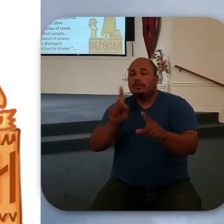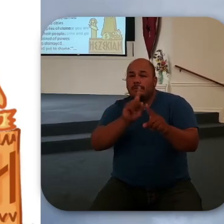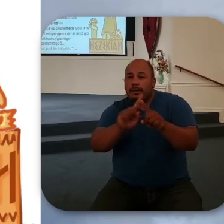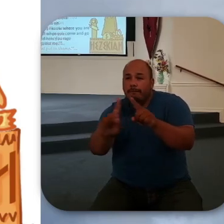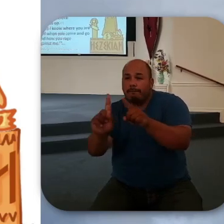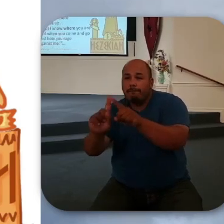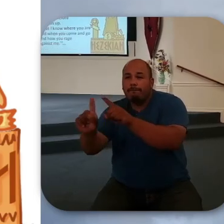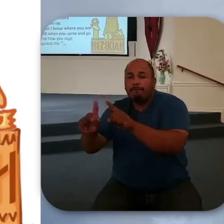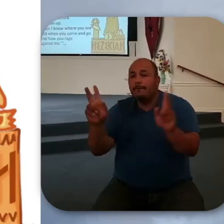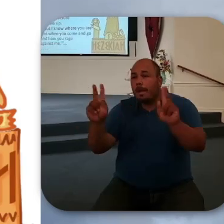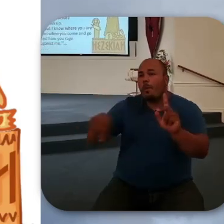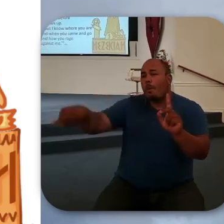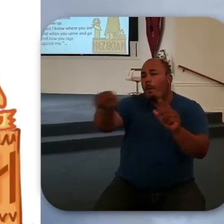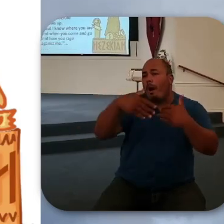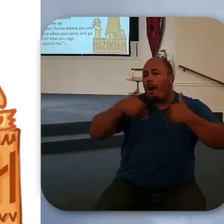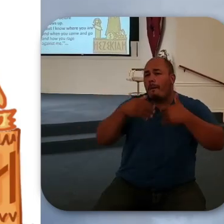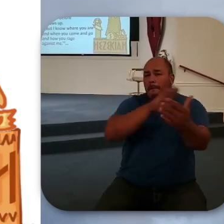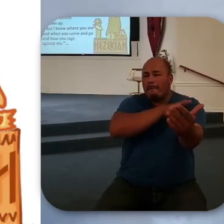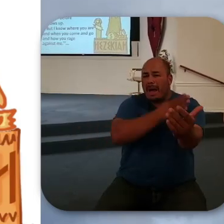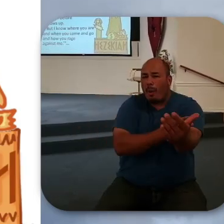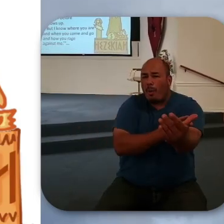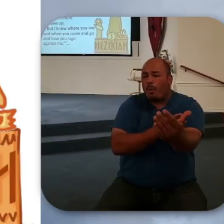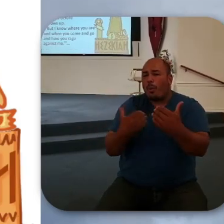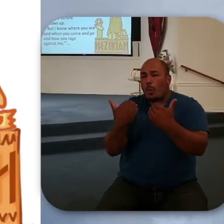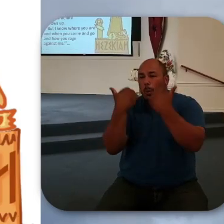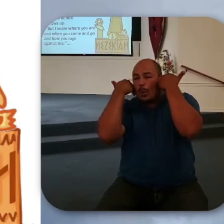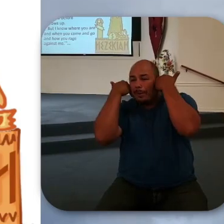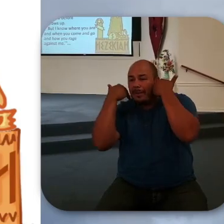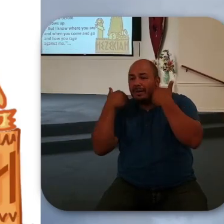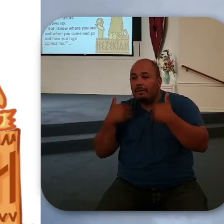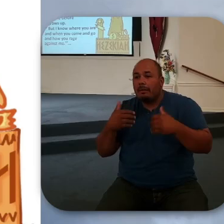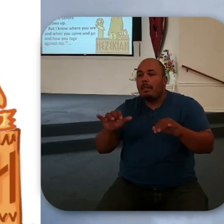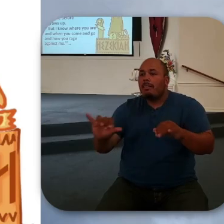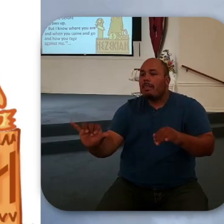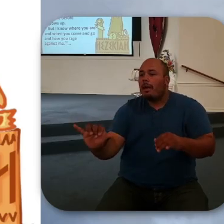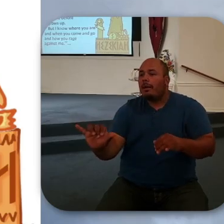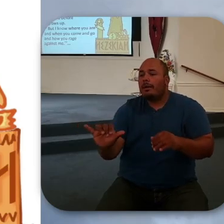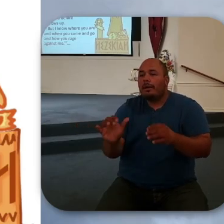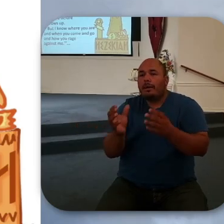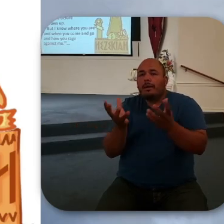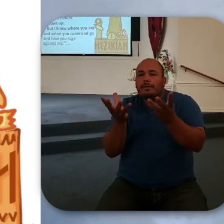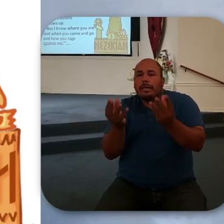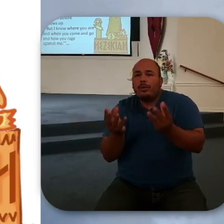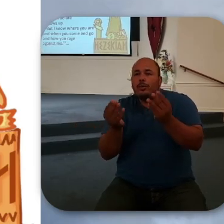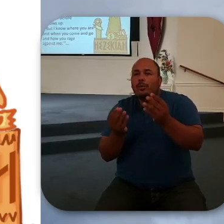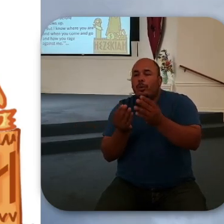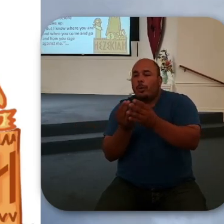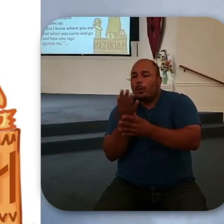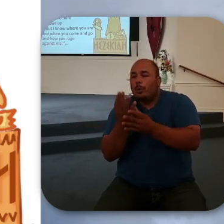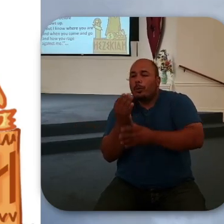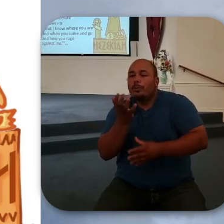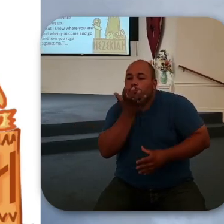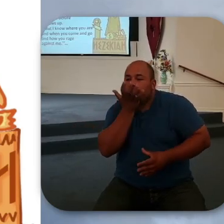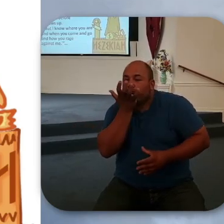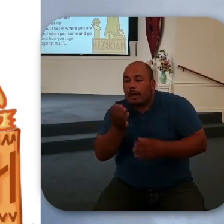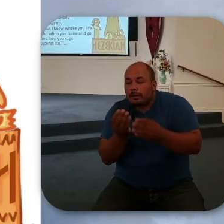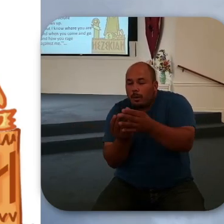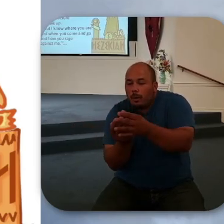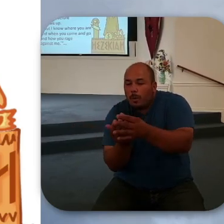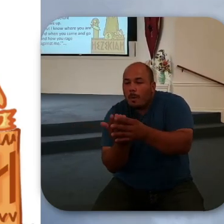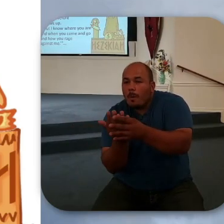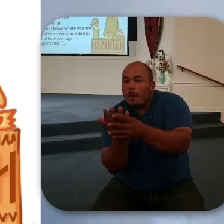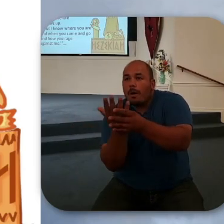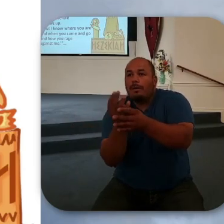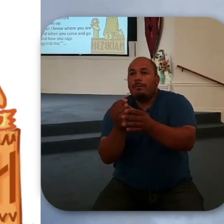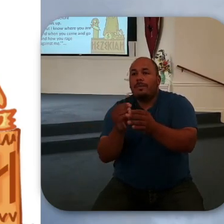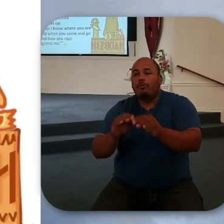dismayed and put to shame. They are like plants in the field, like tender green shoots, like grass sprouting on the roof, scorched before